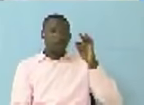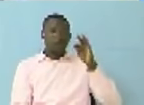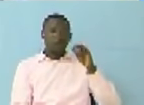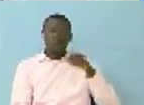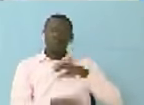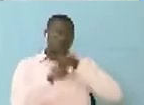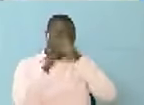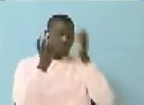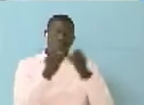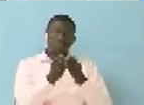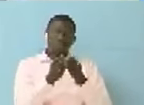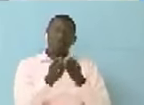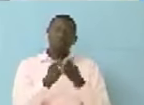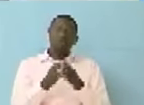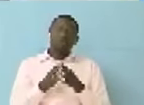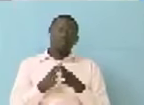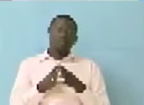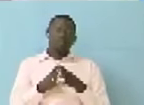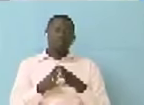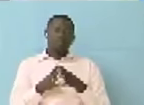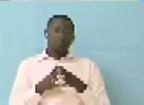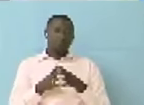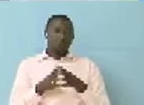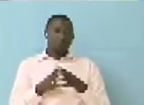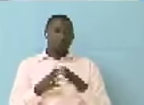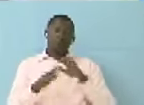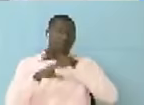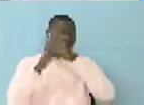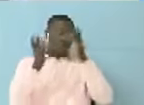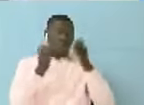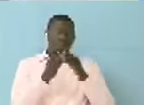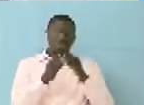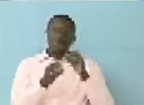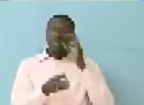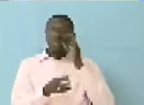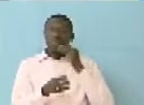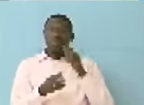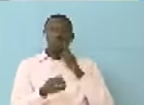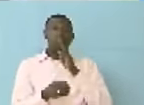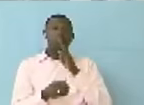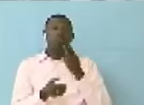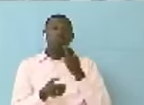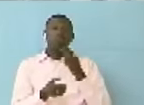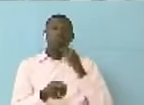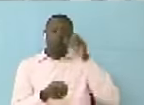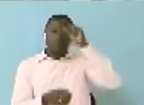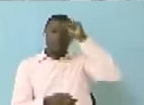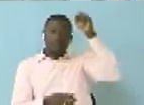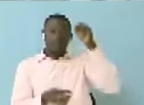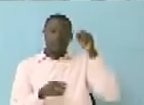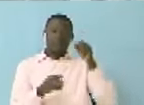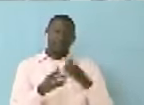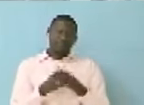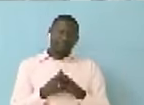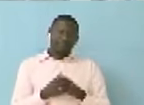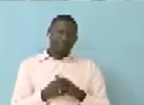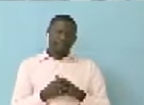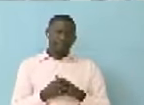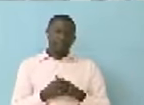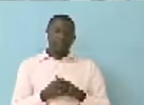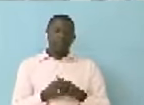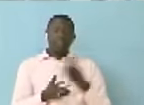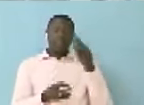jungulalu GRTS, nyimulbe be dango kam President wala. Council, if that is your understanding,